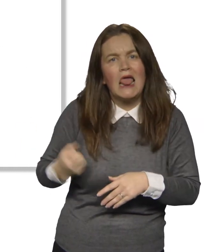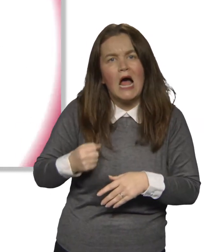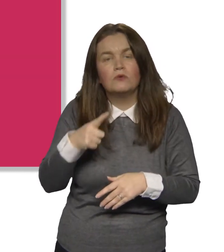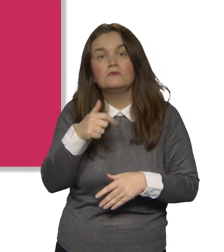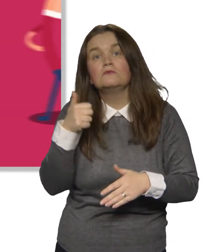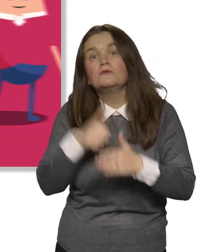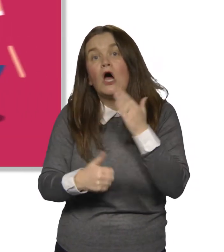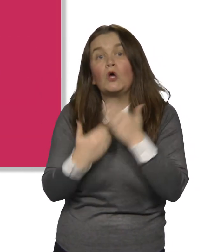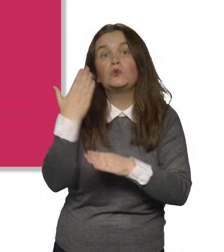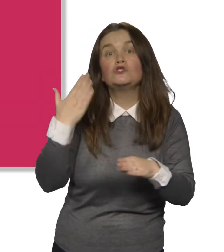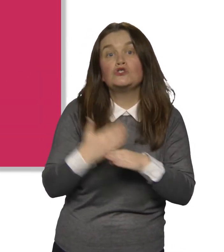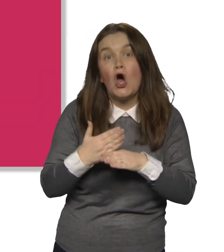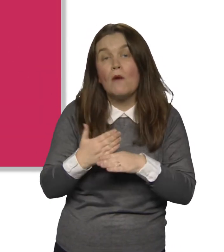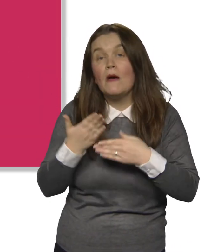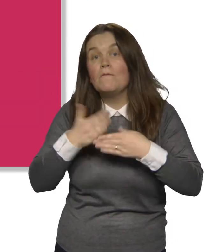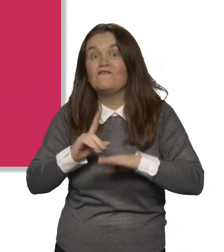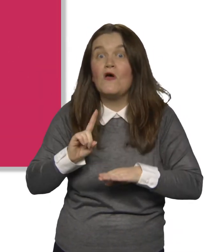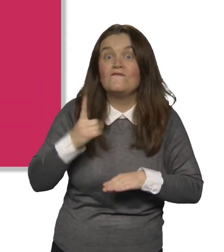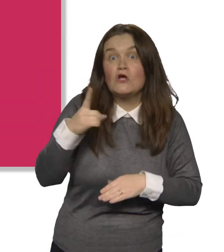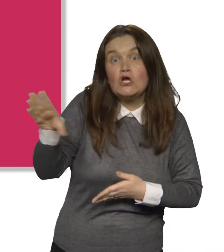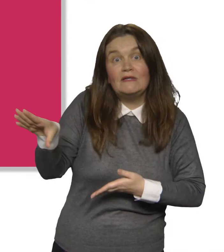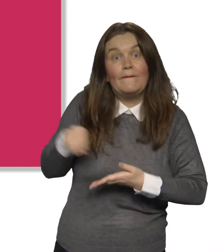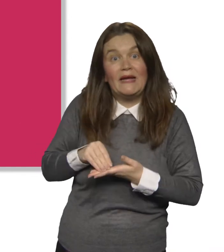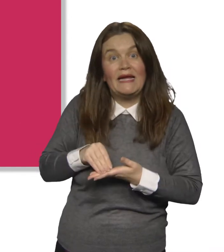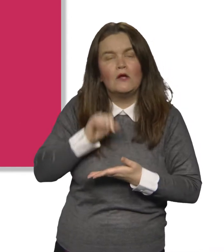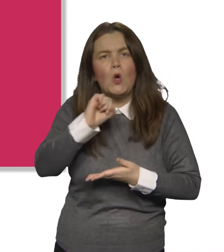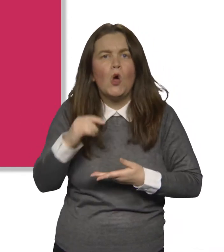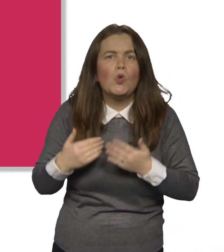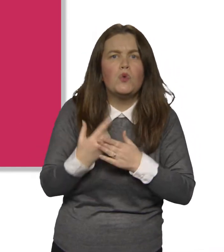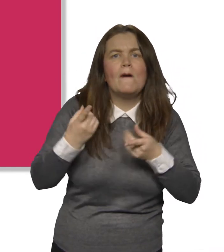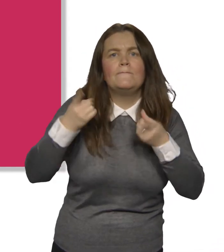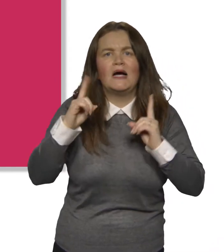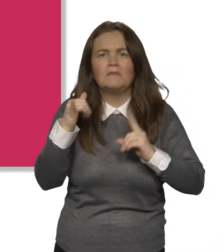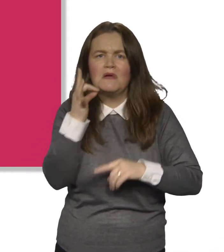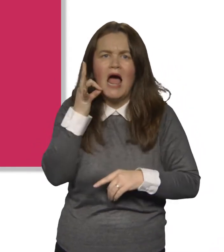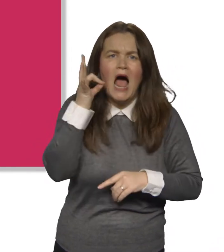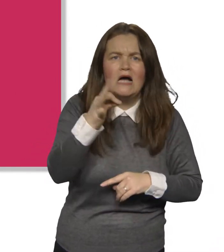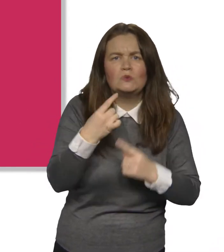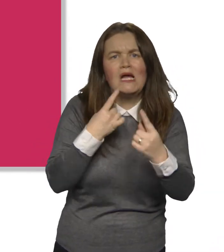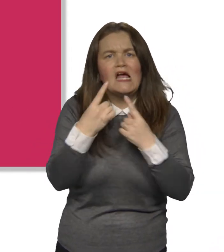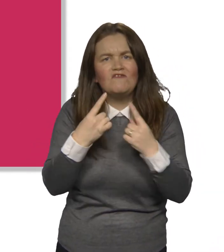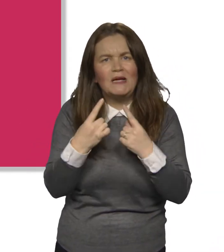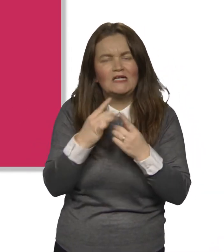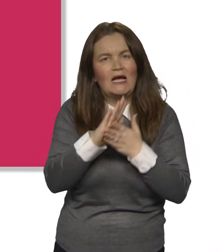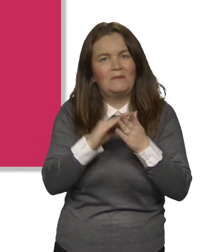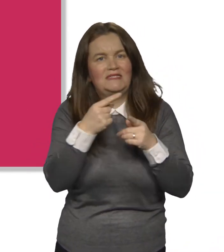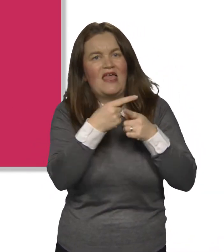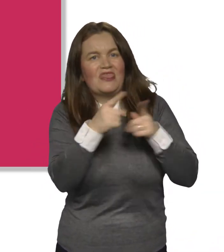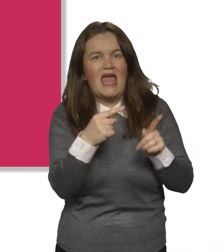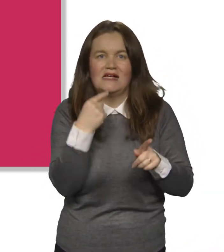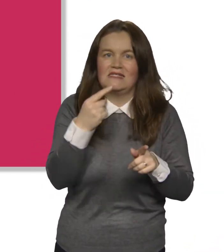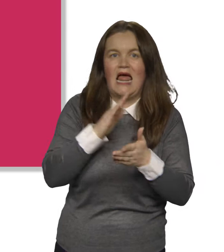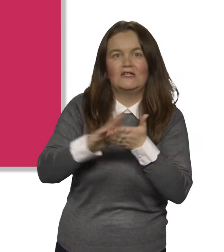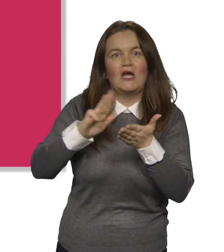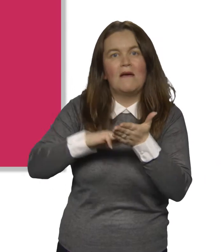When you start your new job, and before your first payday, your new boss might ask you for some information so they can tell HMRC that